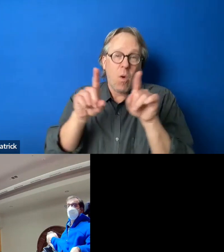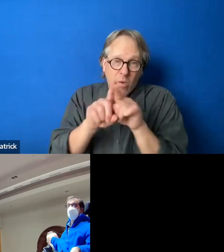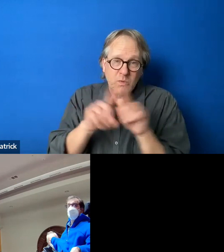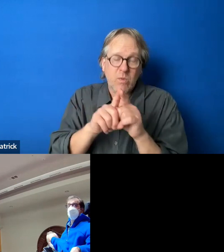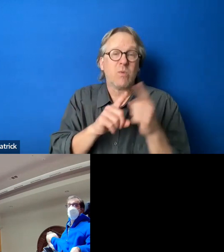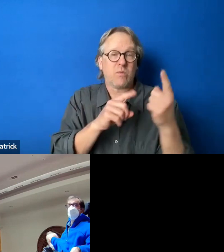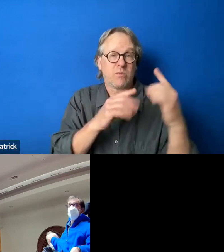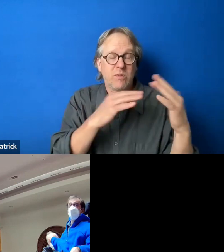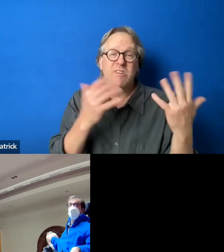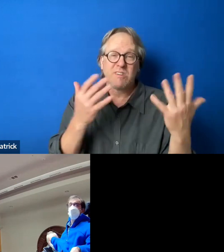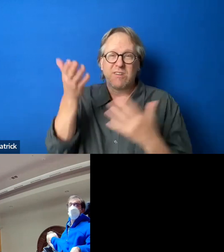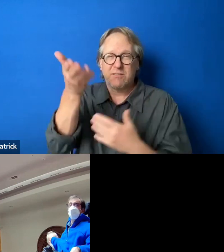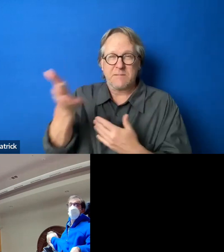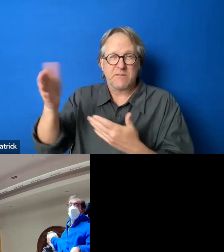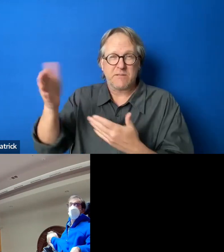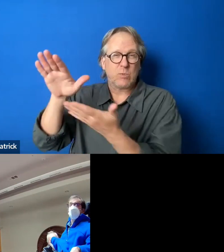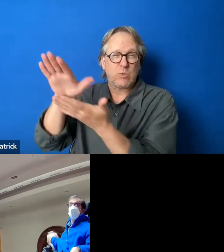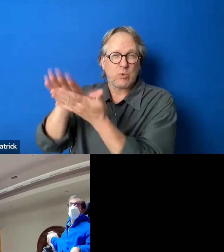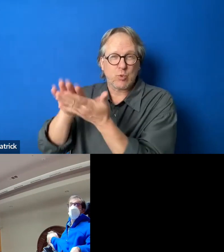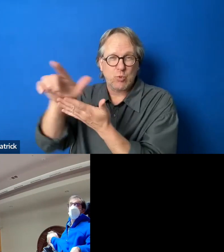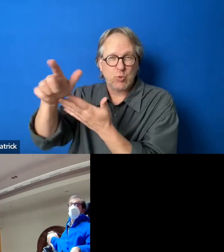people caught up in school shootings.